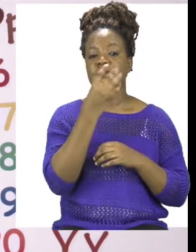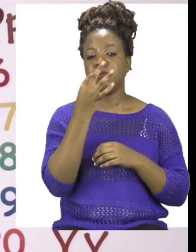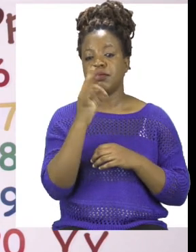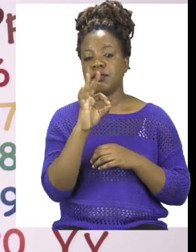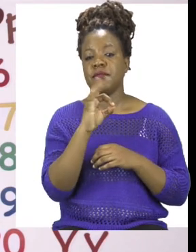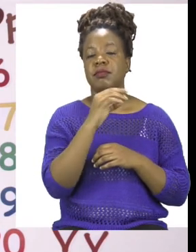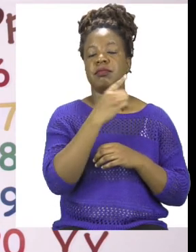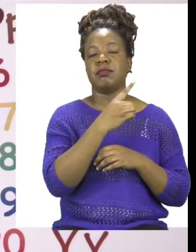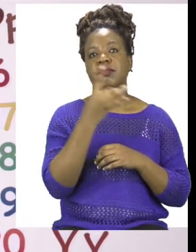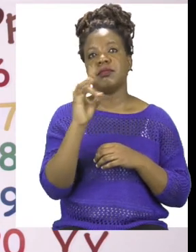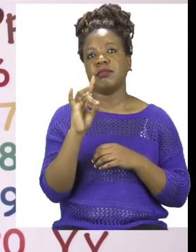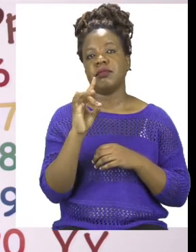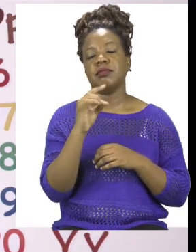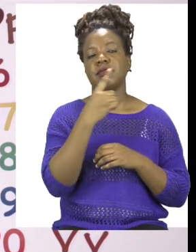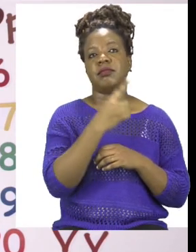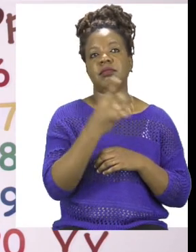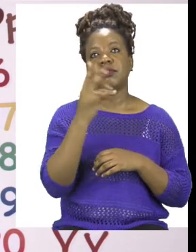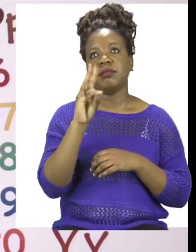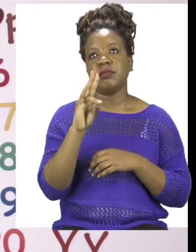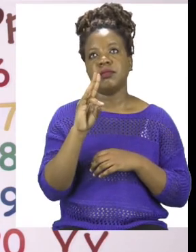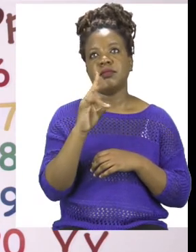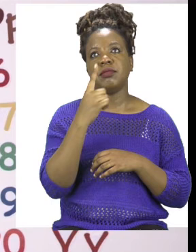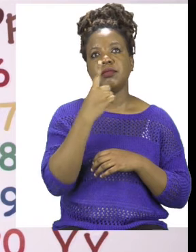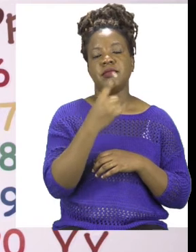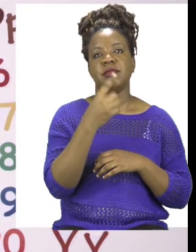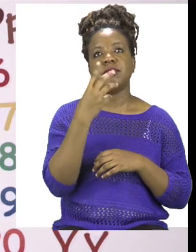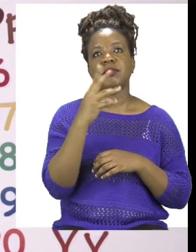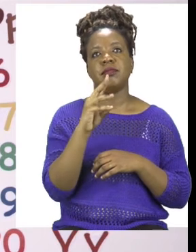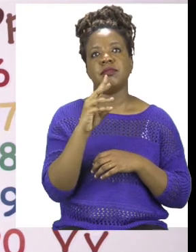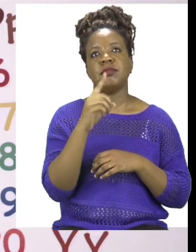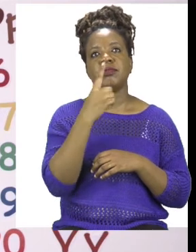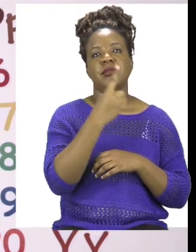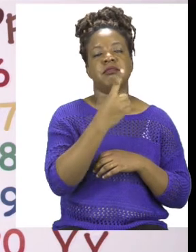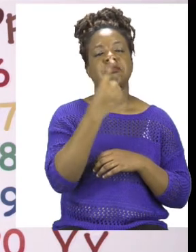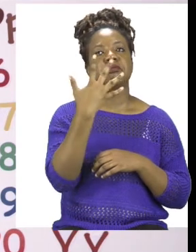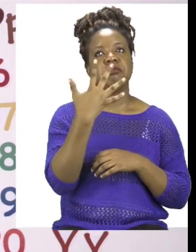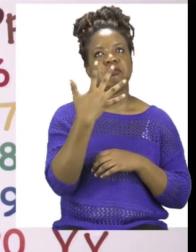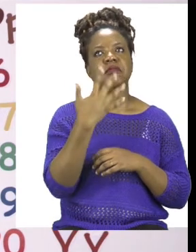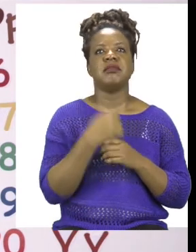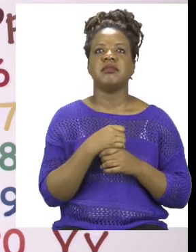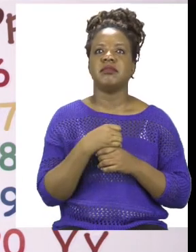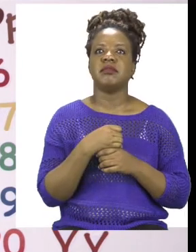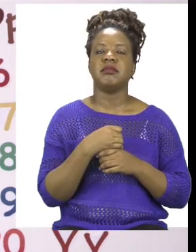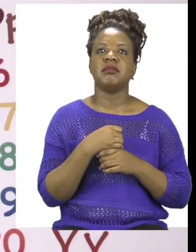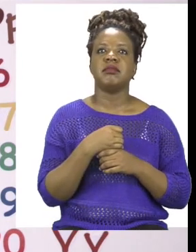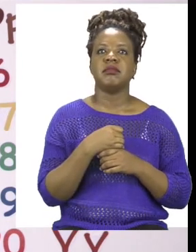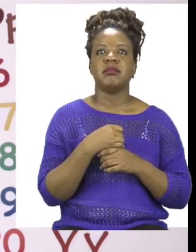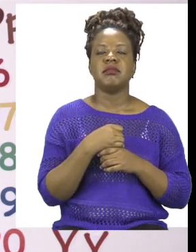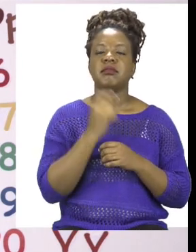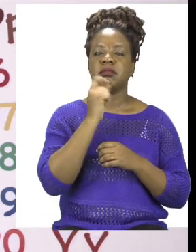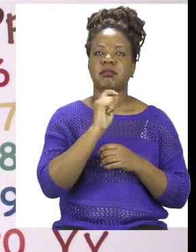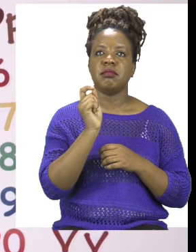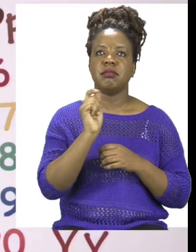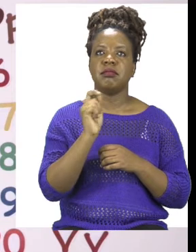19, 18, 17, 16, 15. So we are going to write the